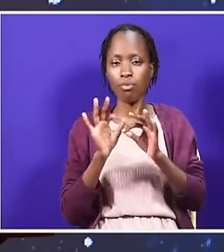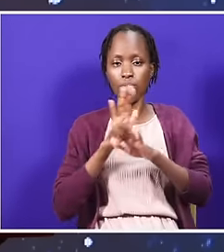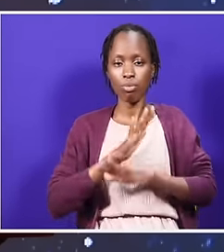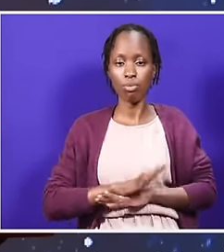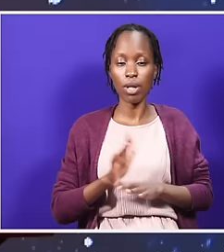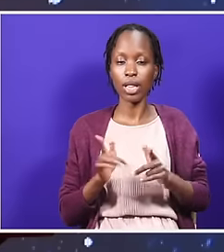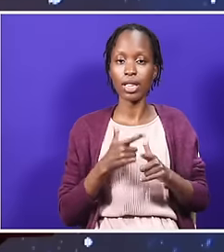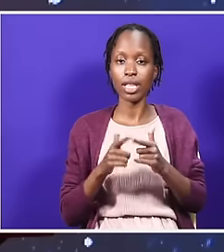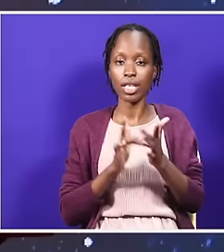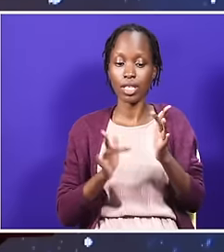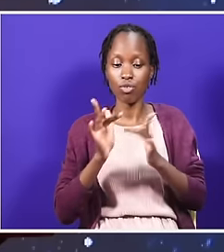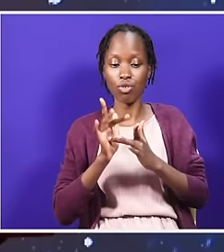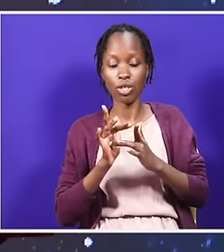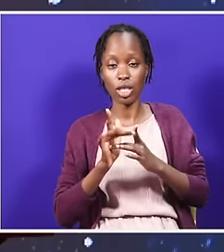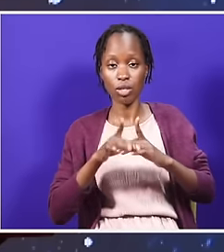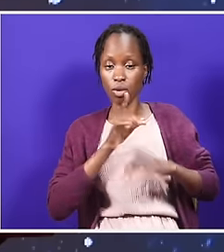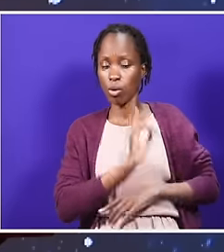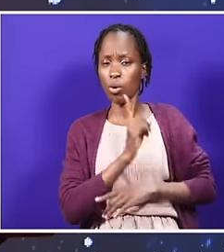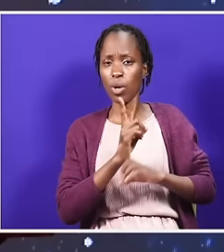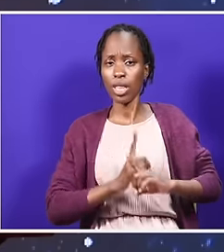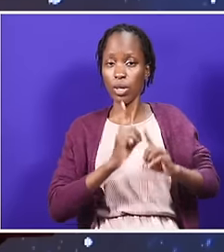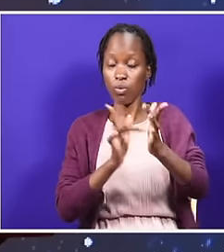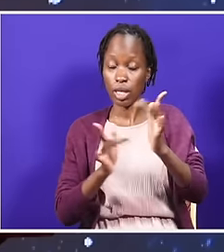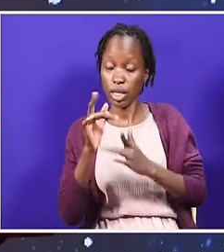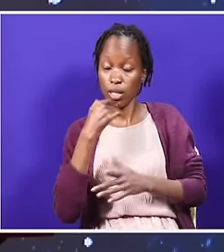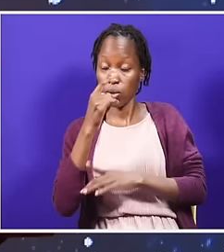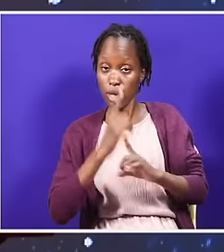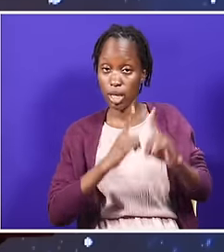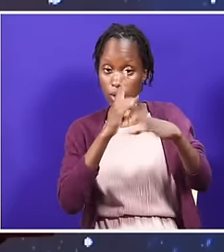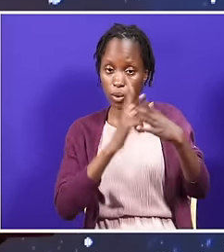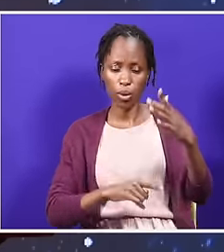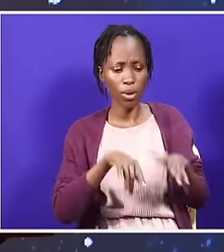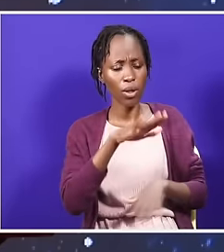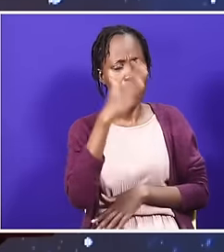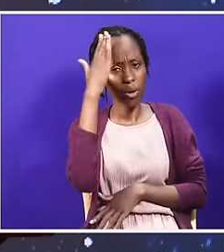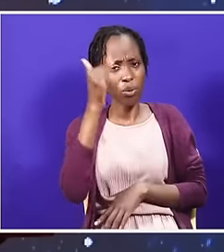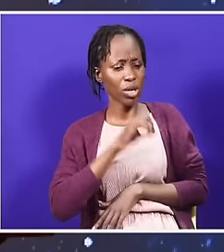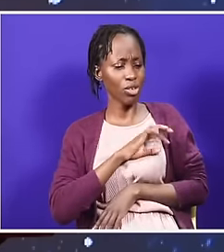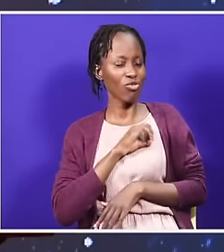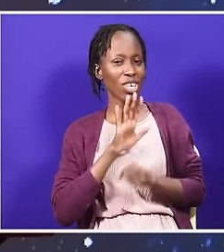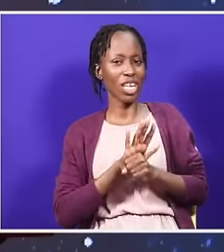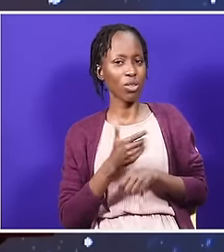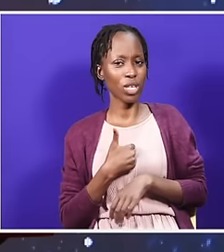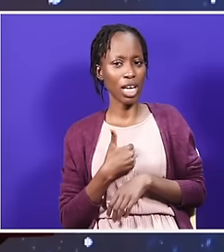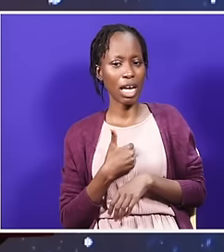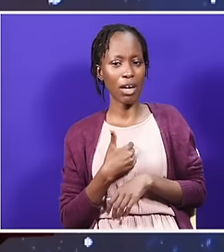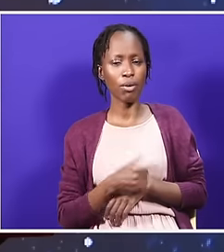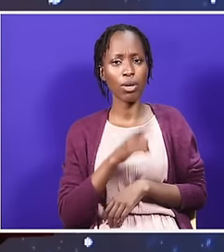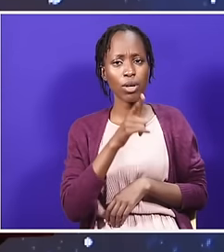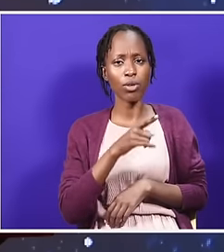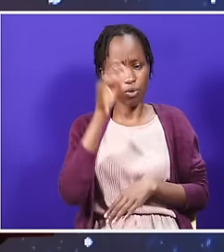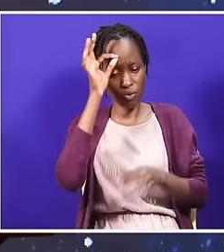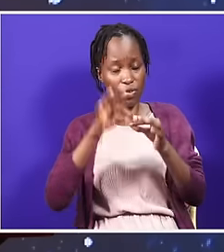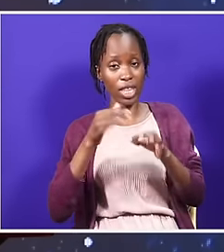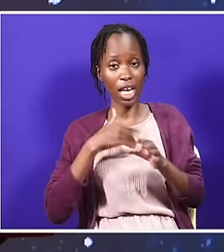he rebuked the disciples. And he said to them, "Why are you so afraid? Do you still have